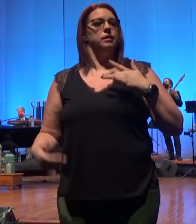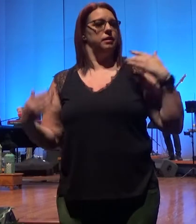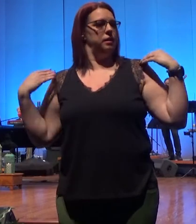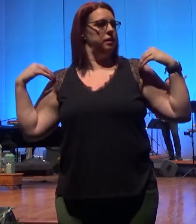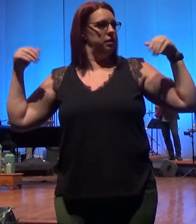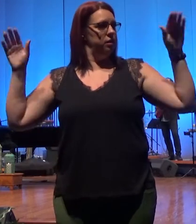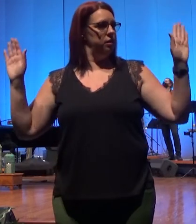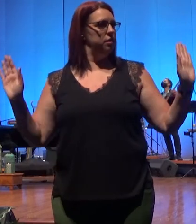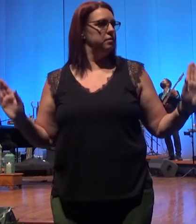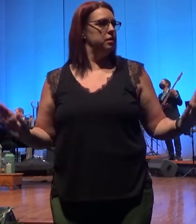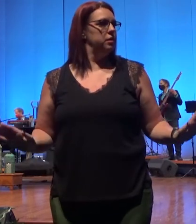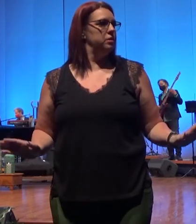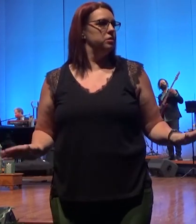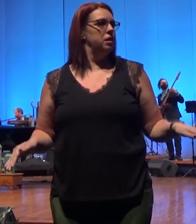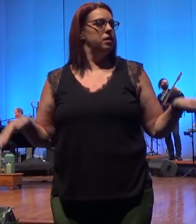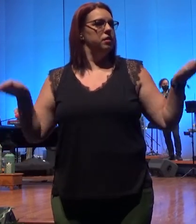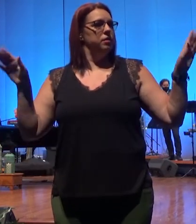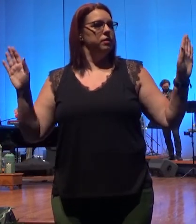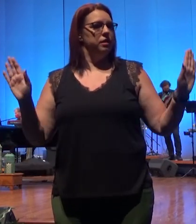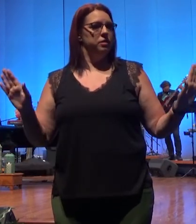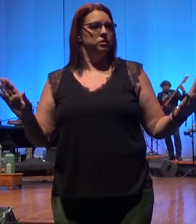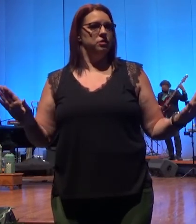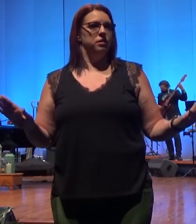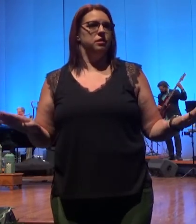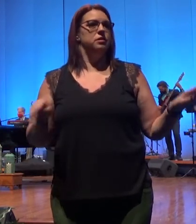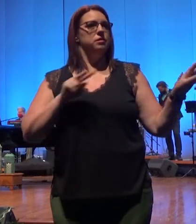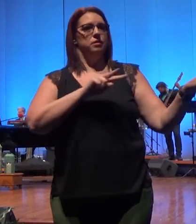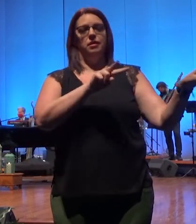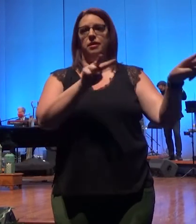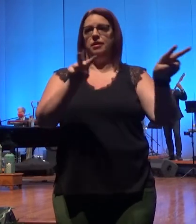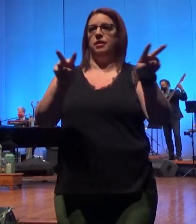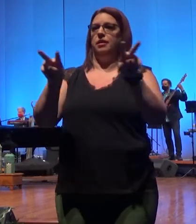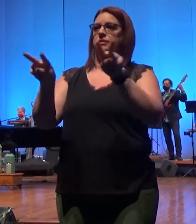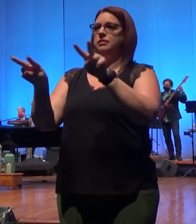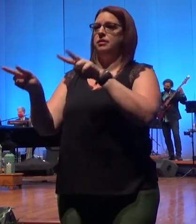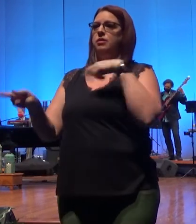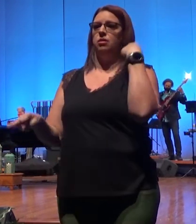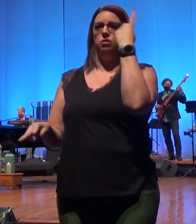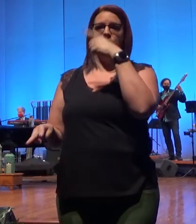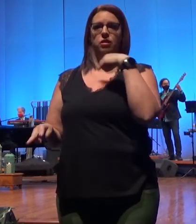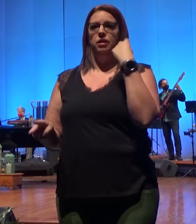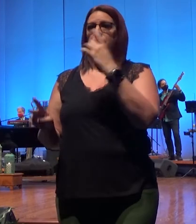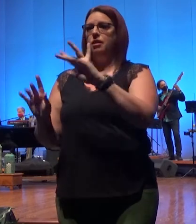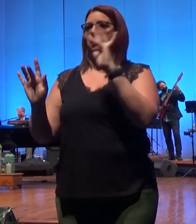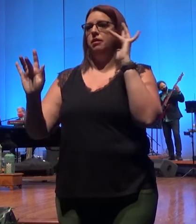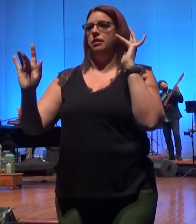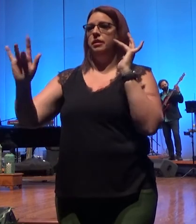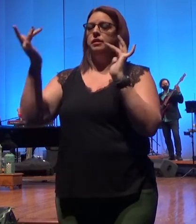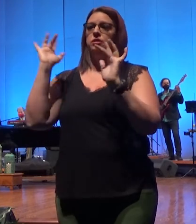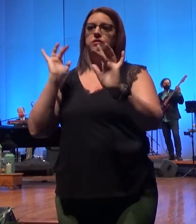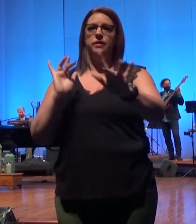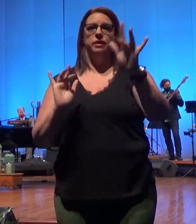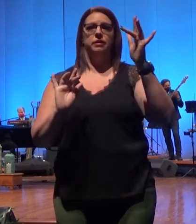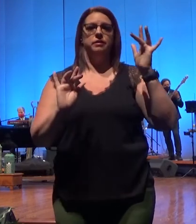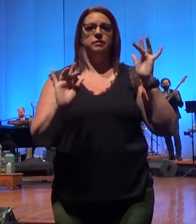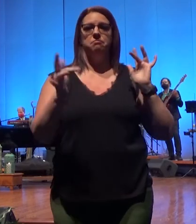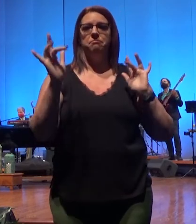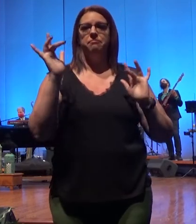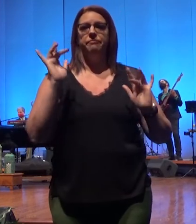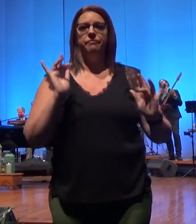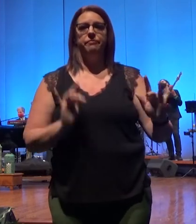grace. I can hear the brush angel wings, I see glory on each